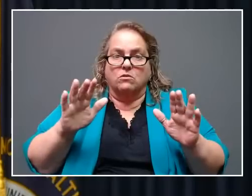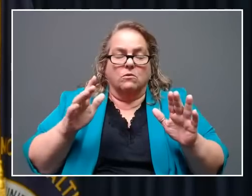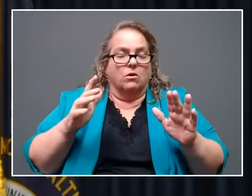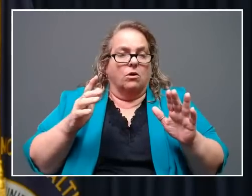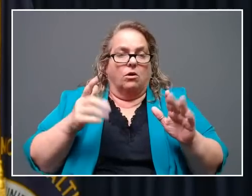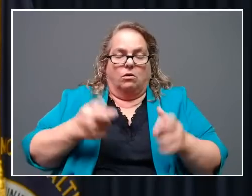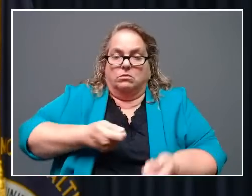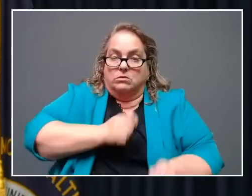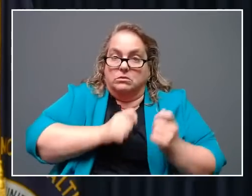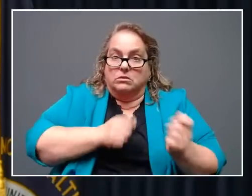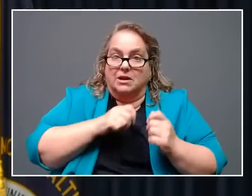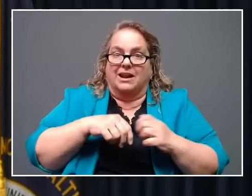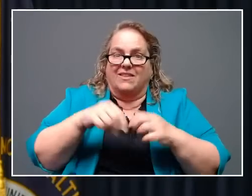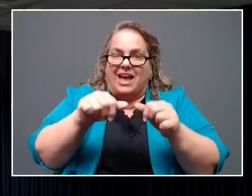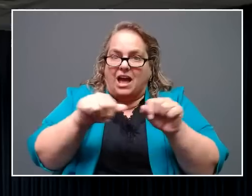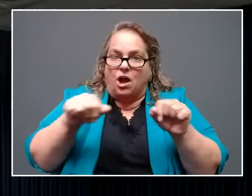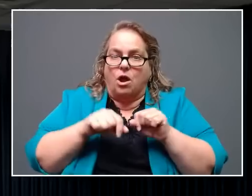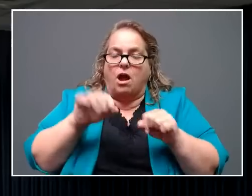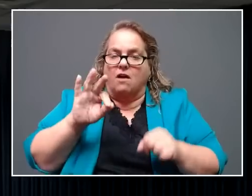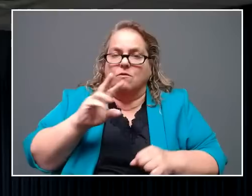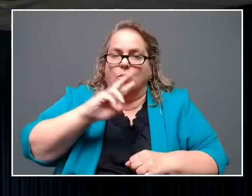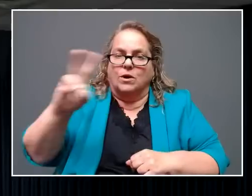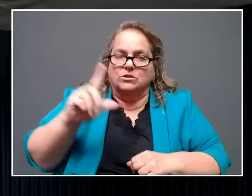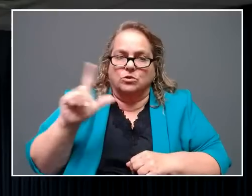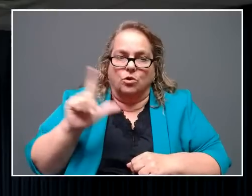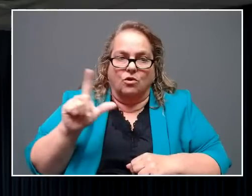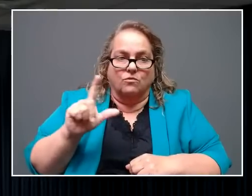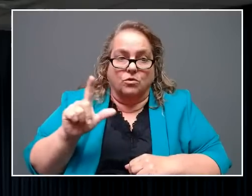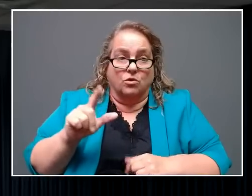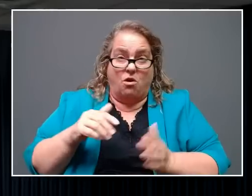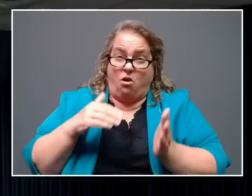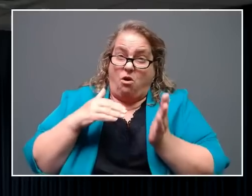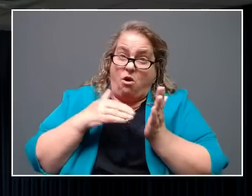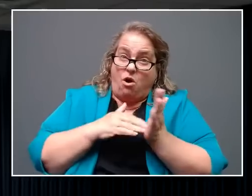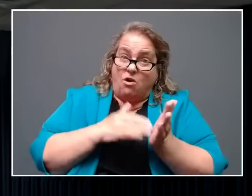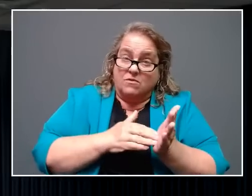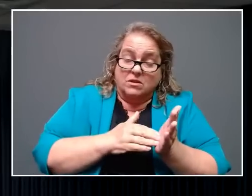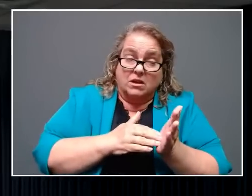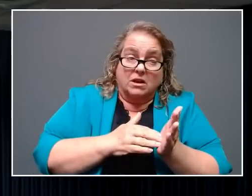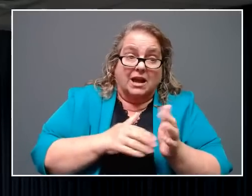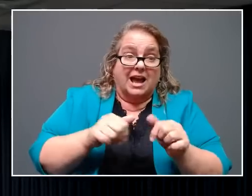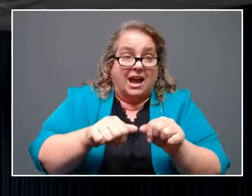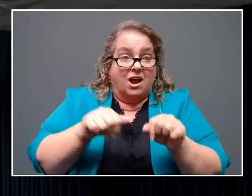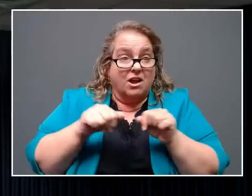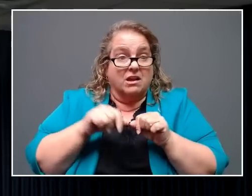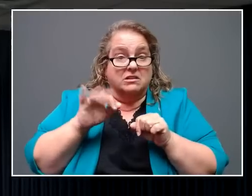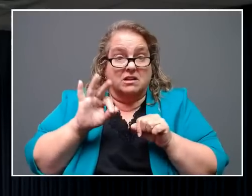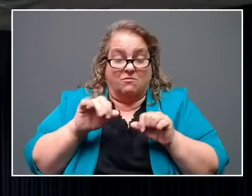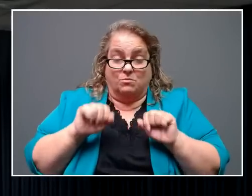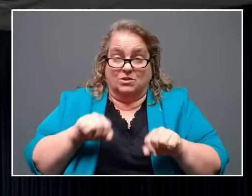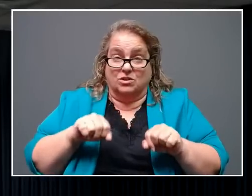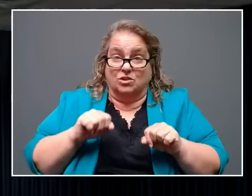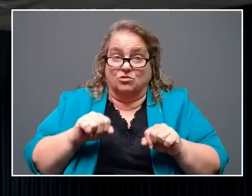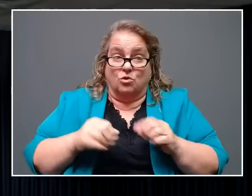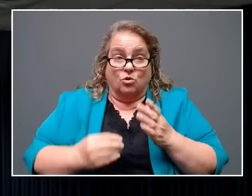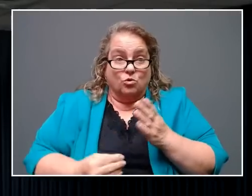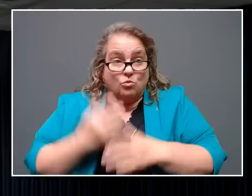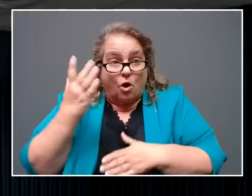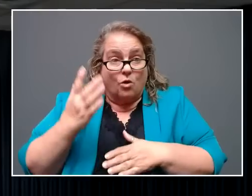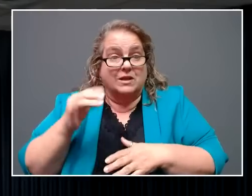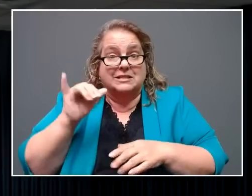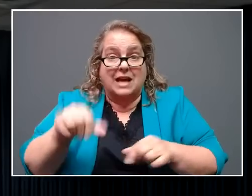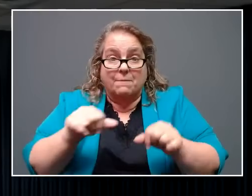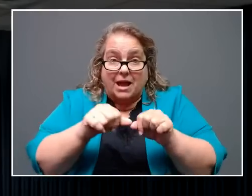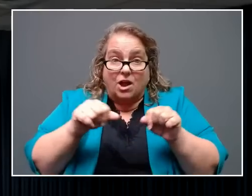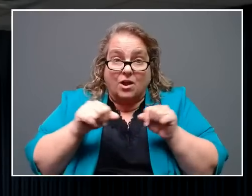area of West Louisville. See, far too often in moments of potential prosperity, the same areas and sometimes the